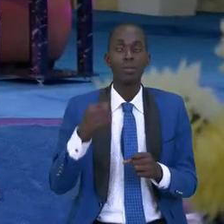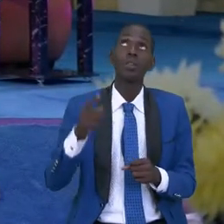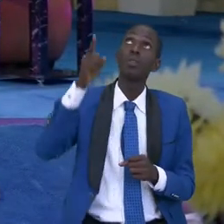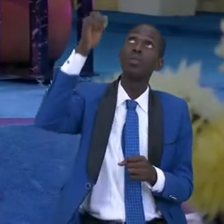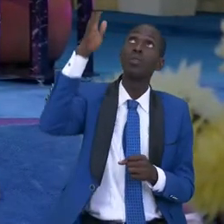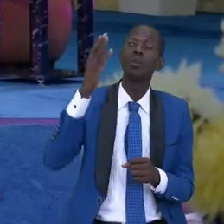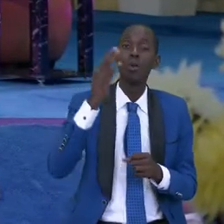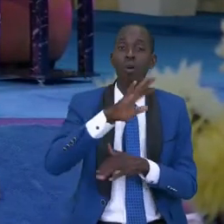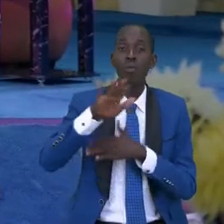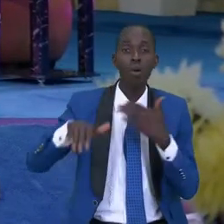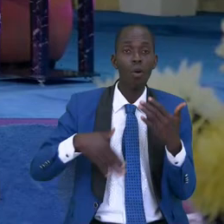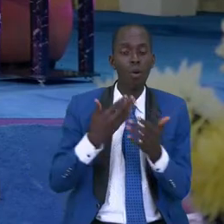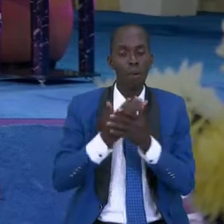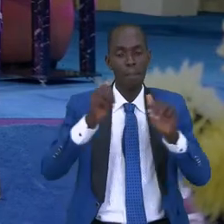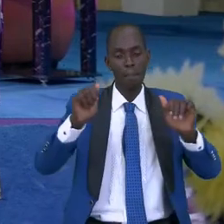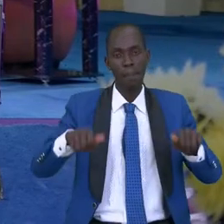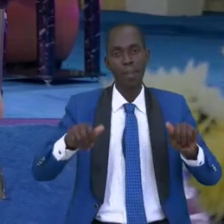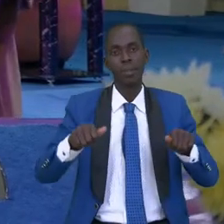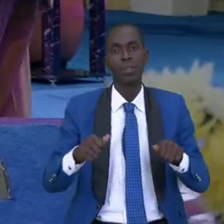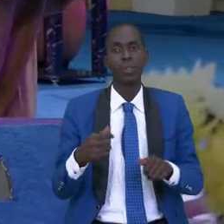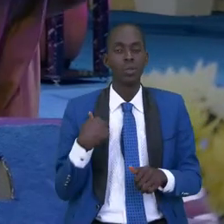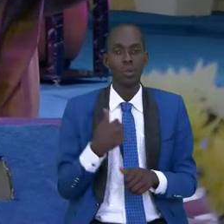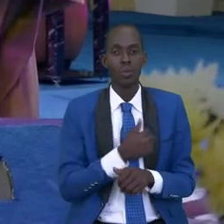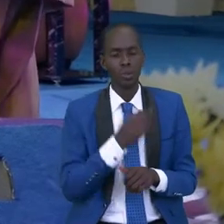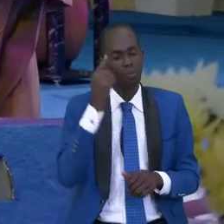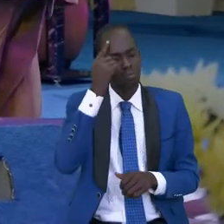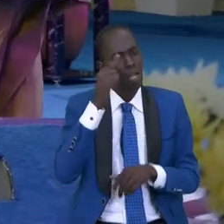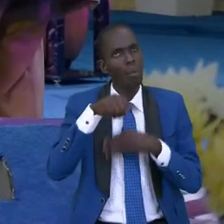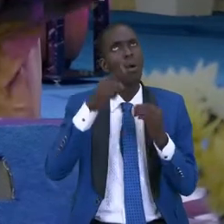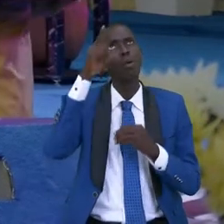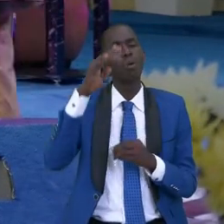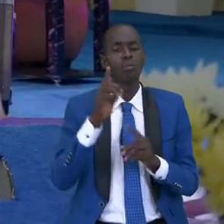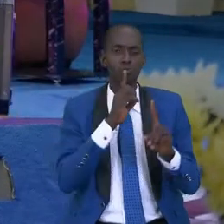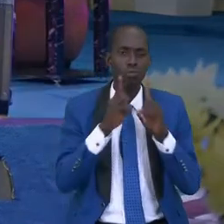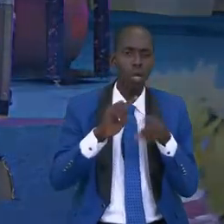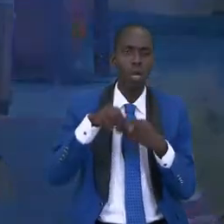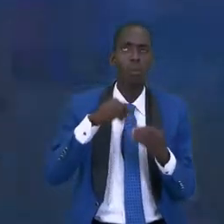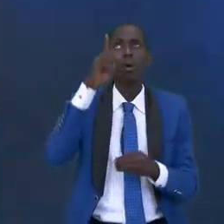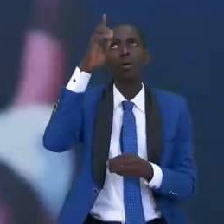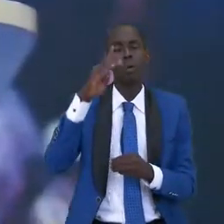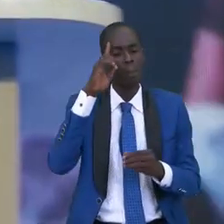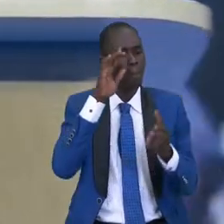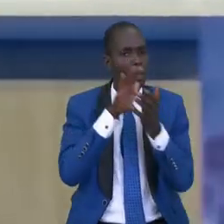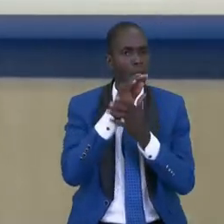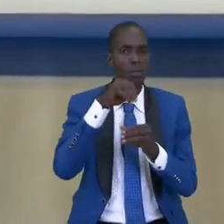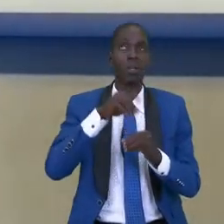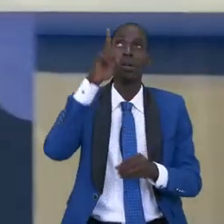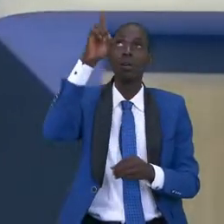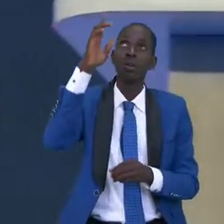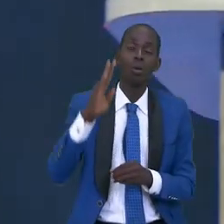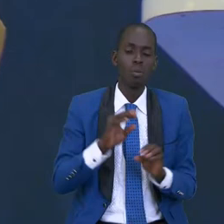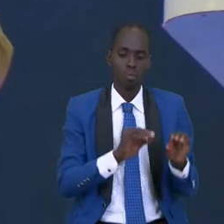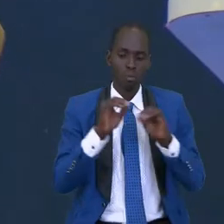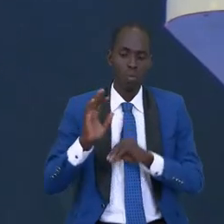of all possibilities. We think about God. We talk about God. We believe in God. We put our